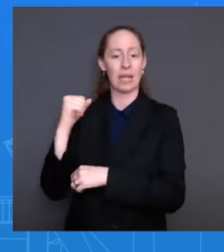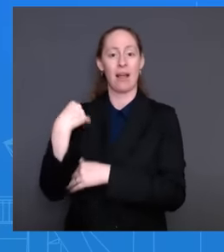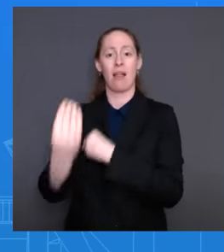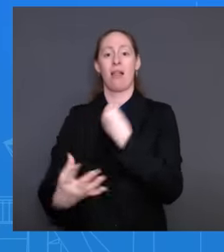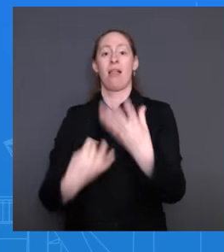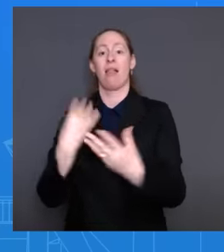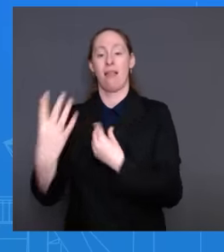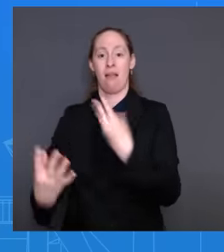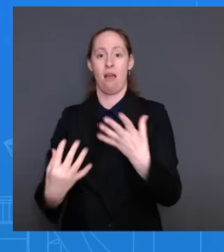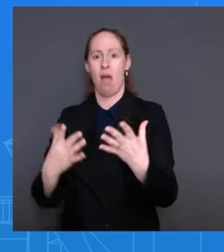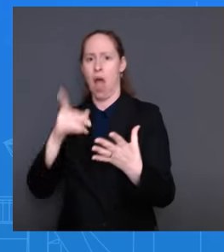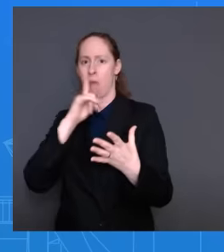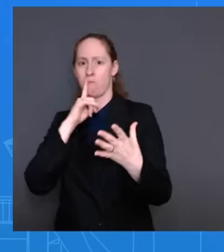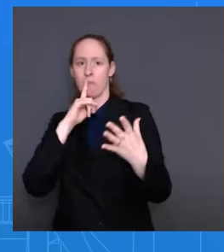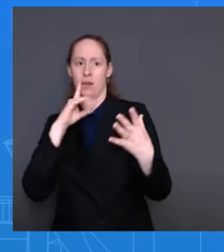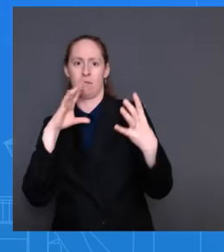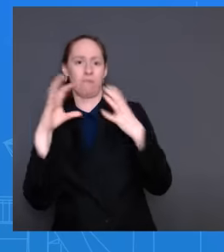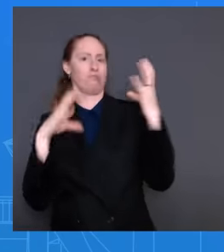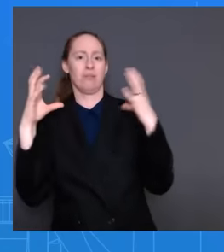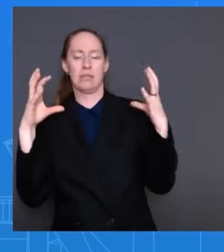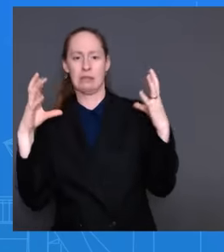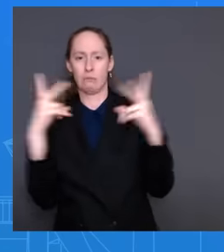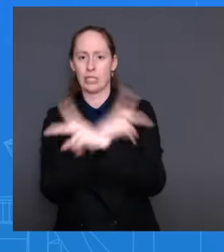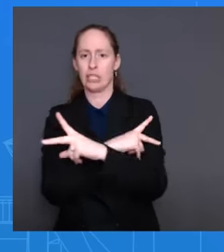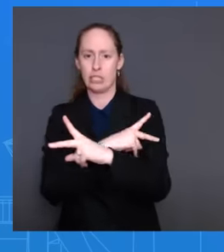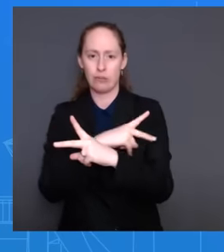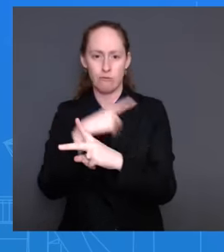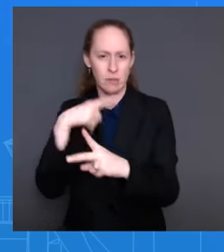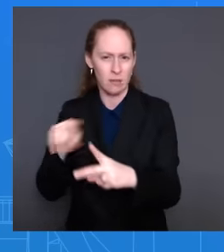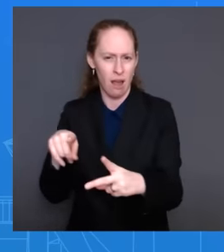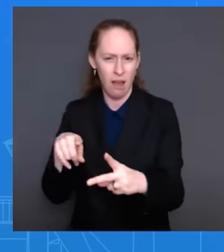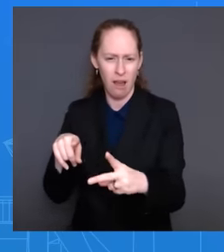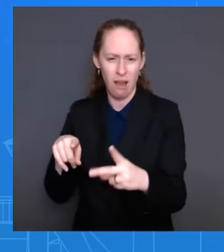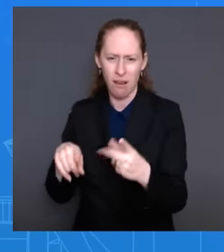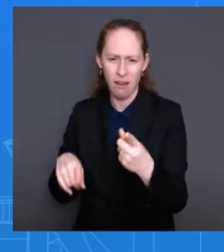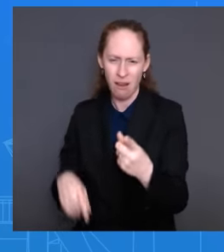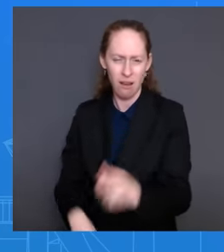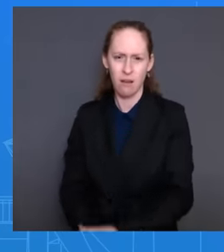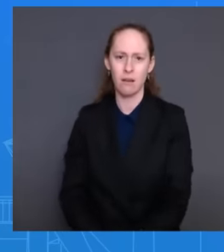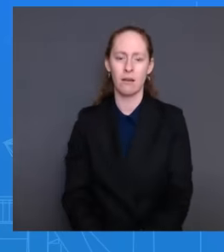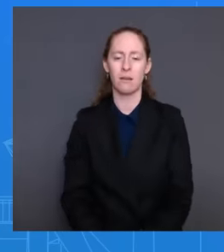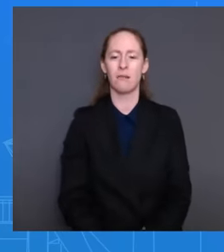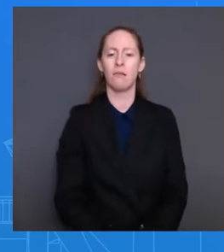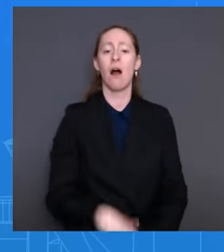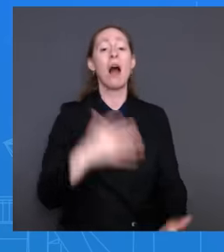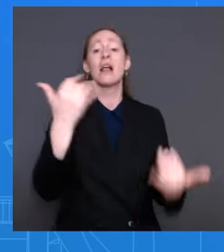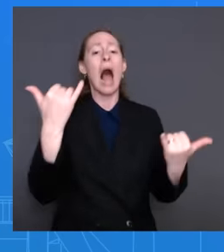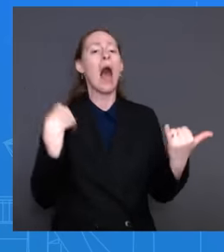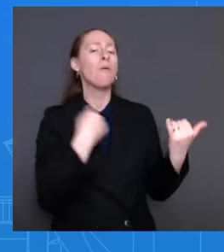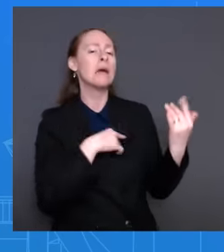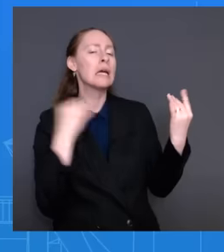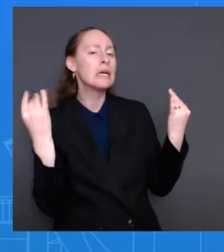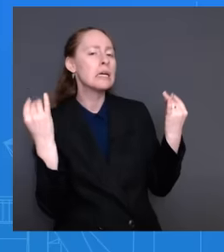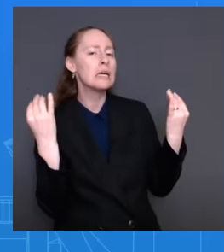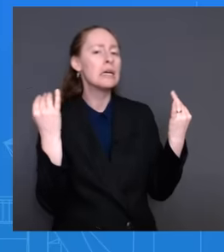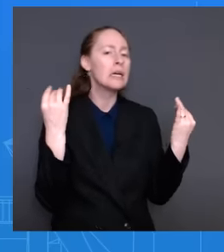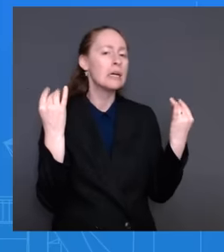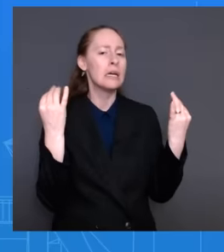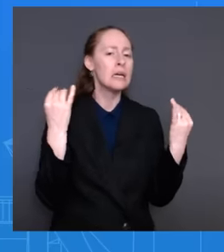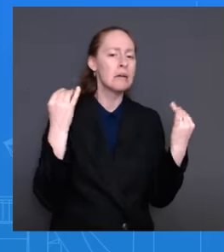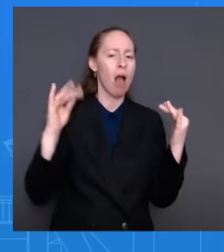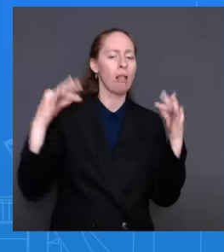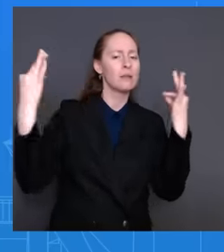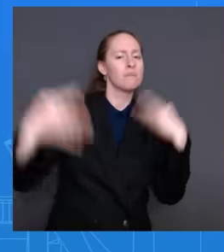as of today. I don't have anything more. It's under consideration. I just don't have more to share on that. Guns, Karine. Yes. On Saturday, gun control advocates are